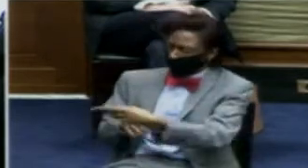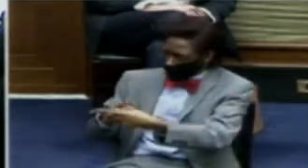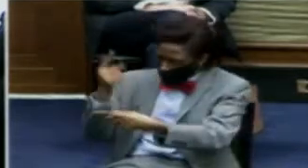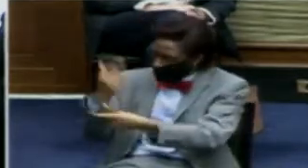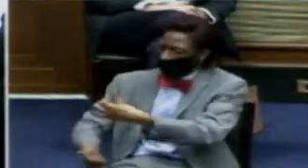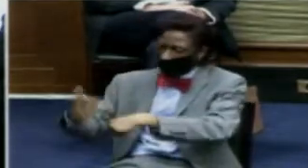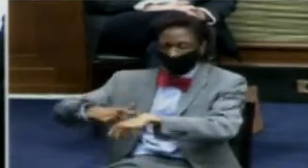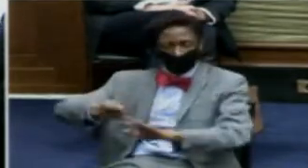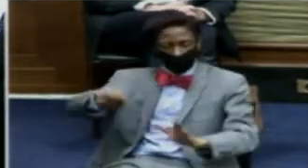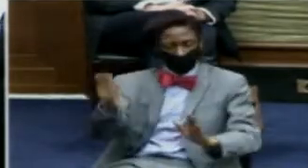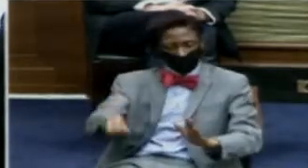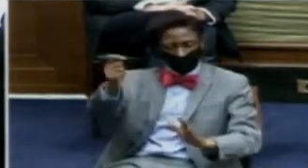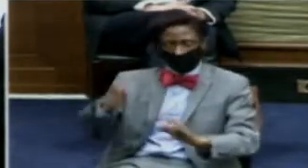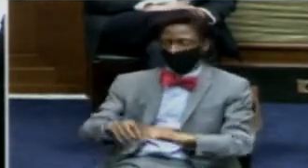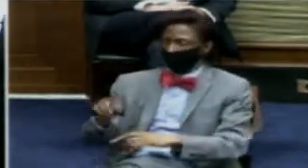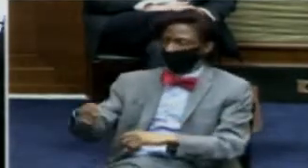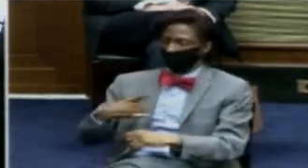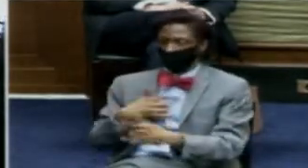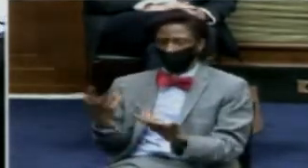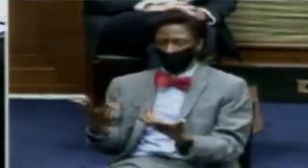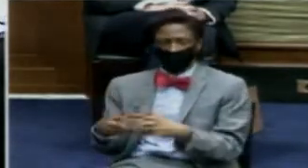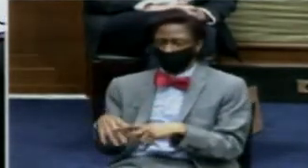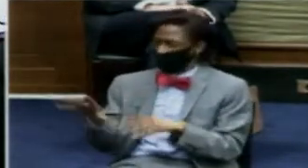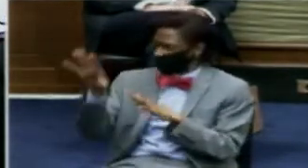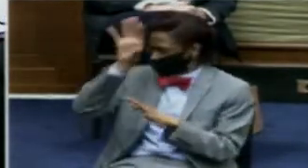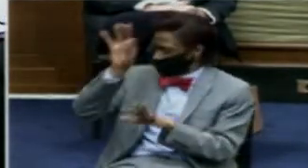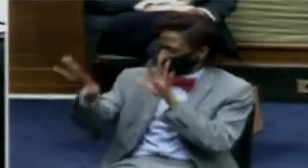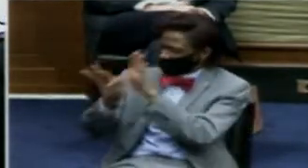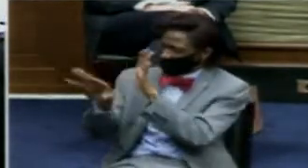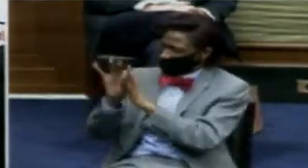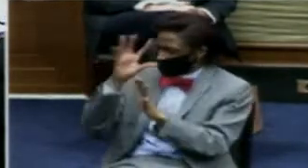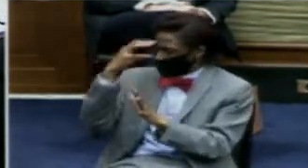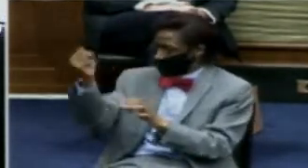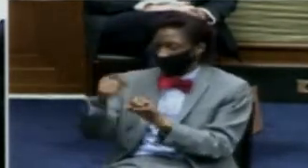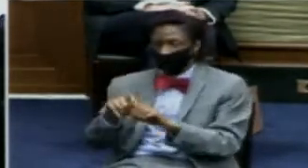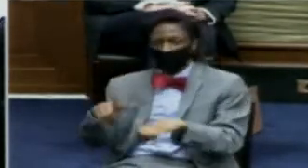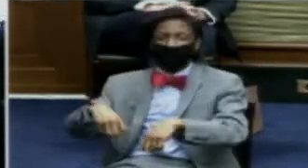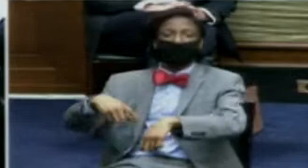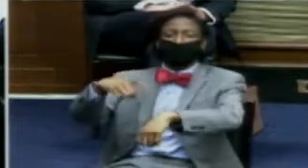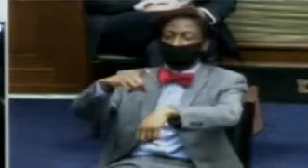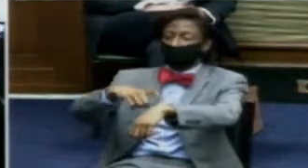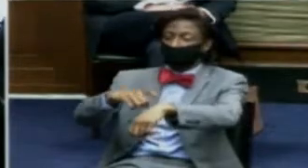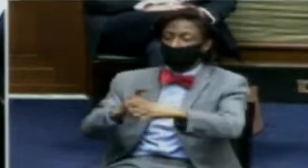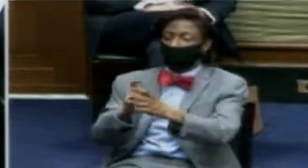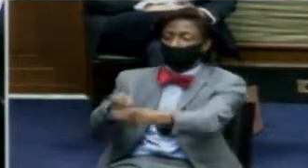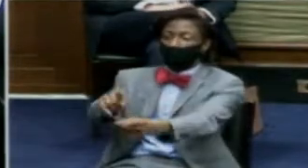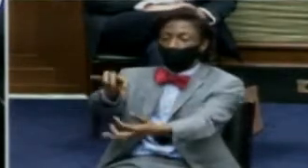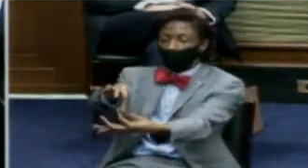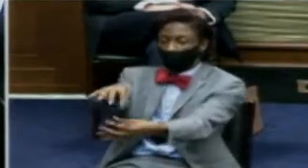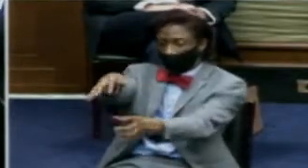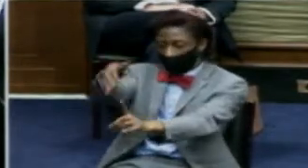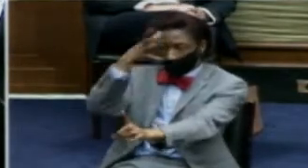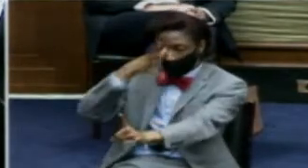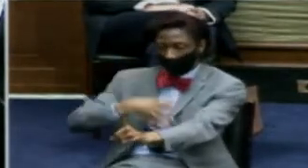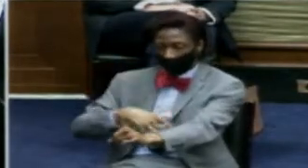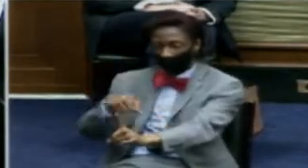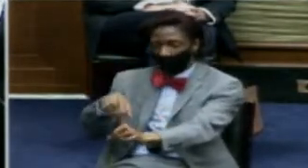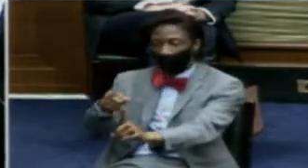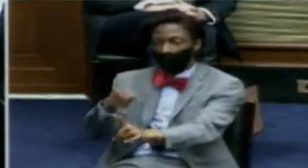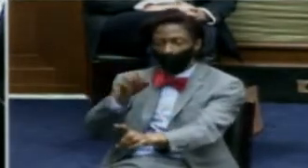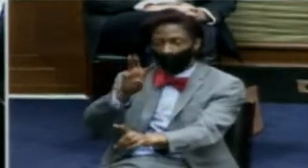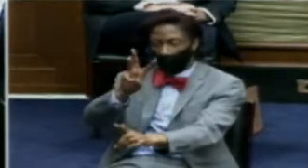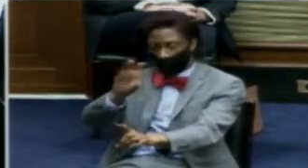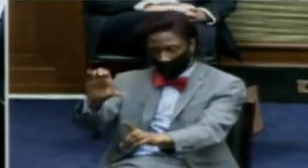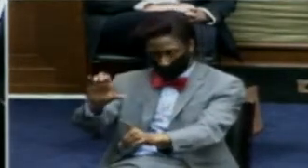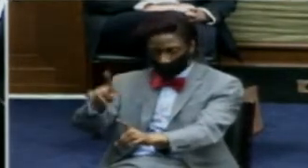questions. session. You Regular have selective order, memory on that regular side. order. The time belongs to the gentleman from Wisconsin to